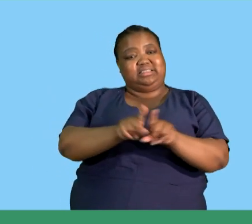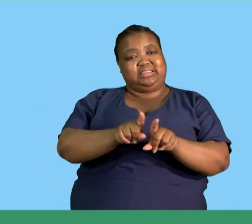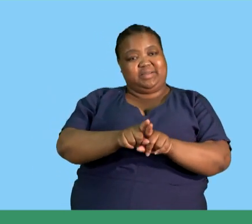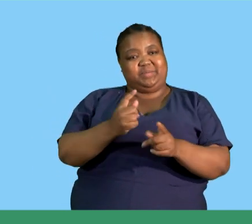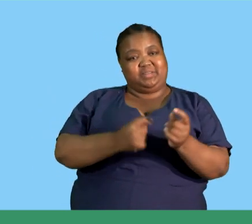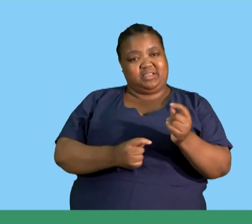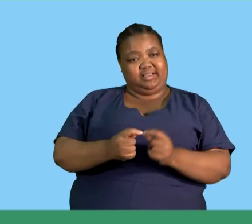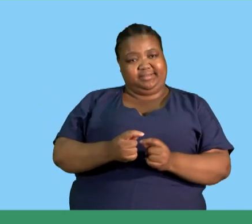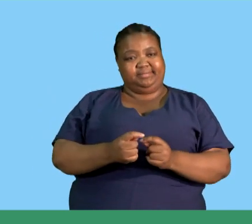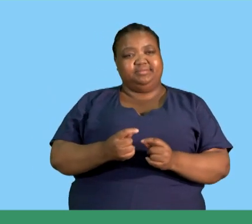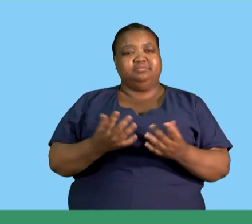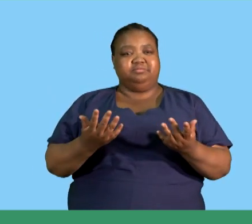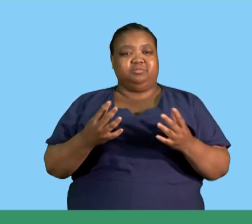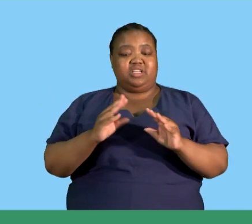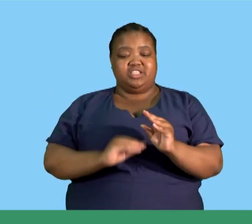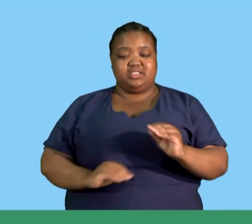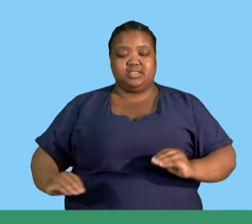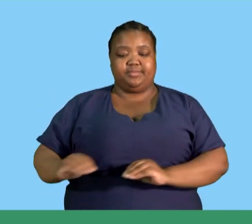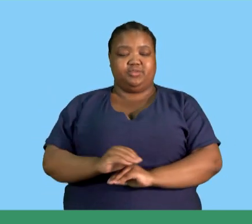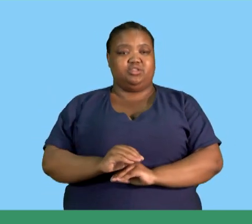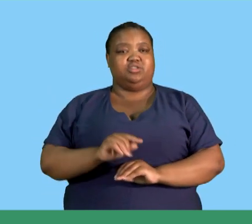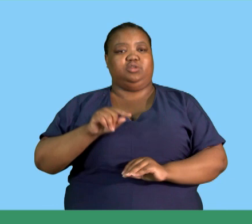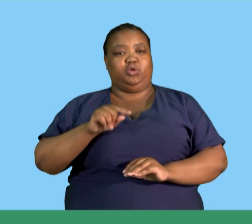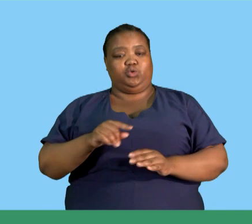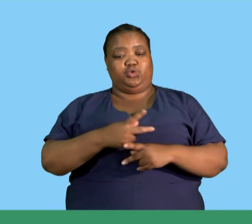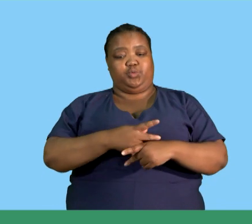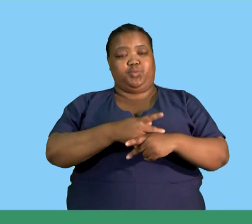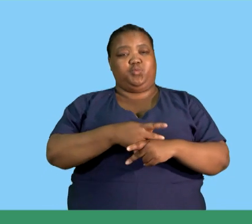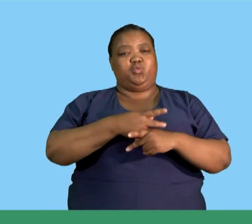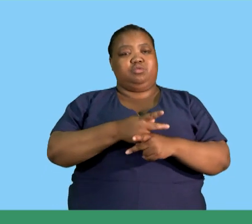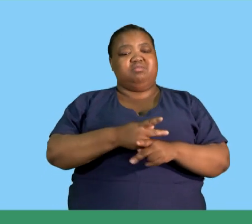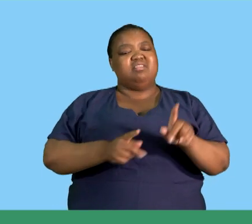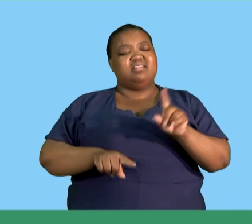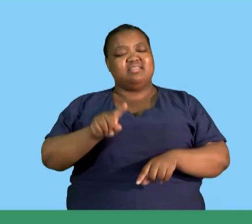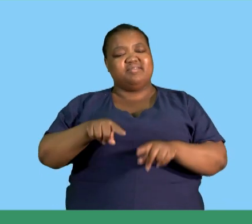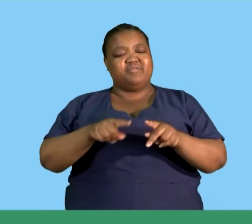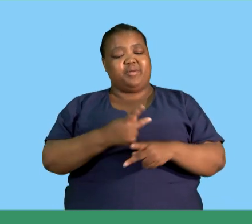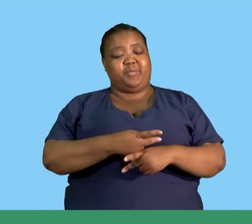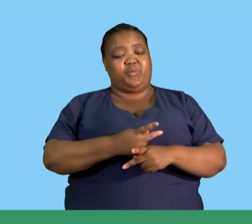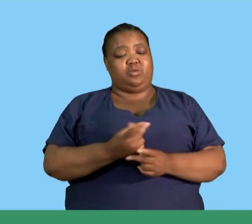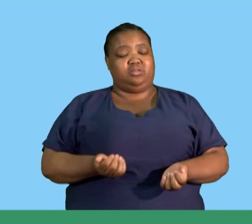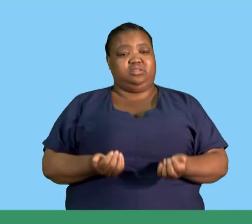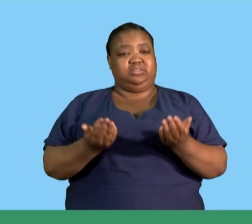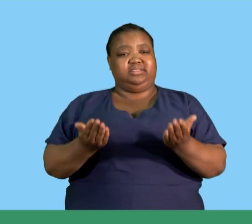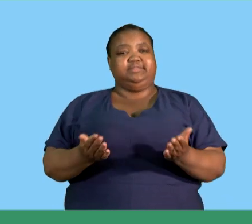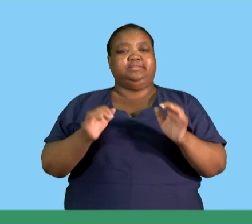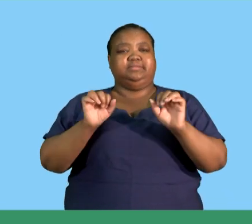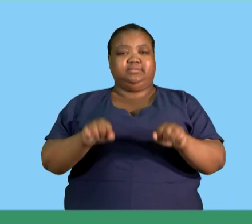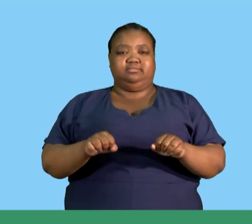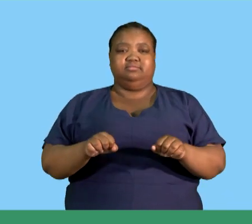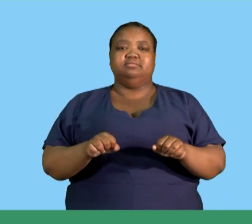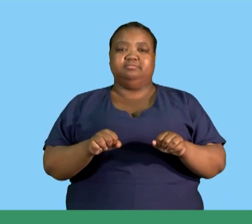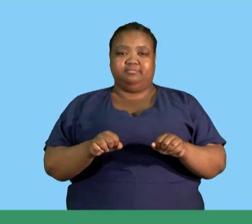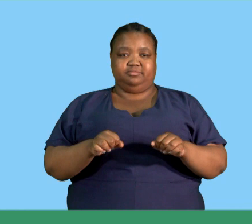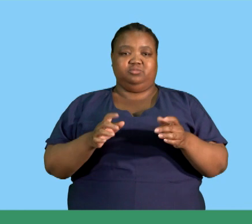or similar products or services. We've got substitutes or substitute product or service. So these are